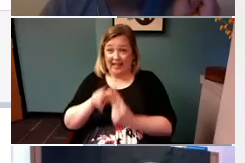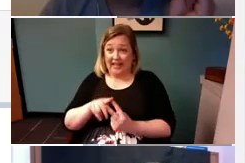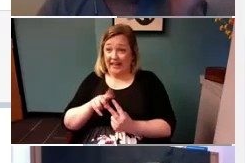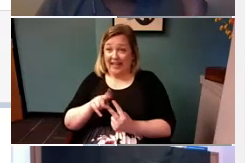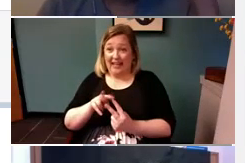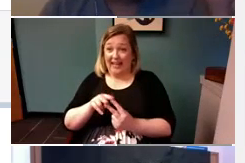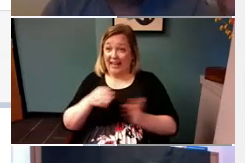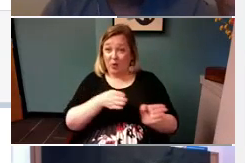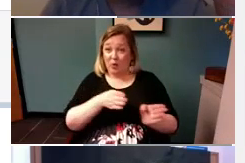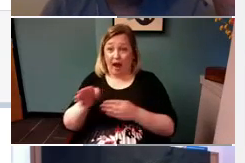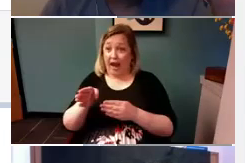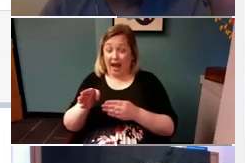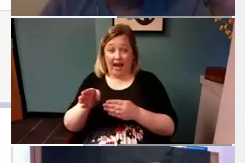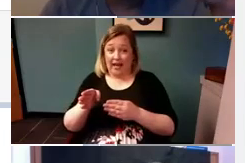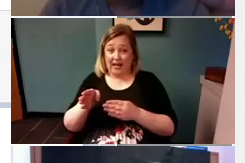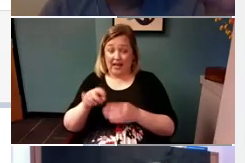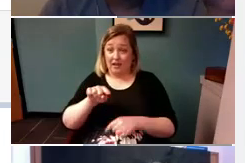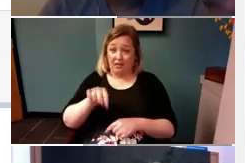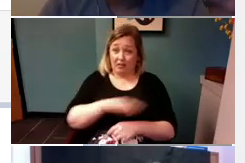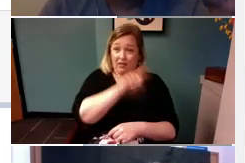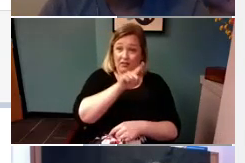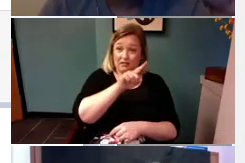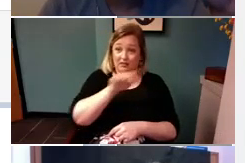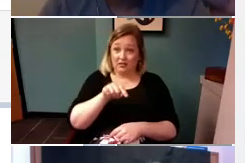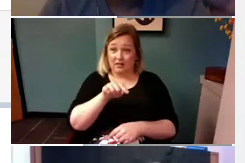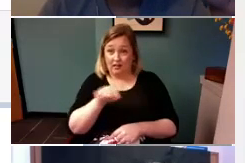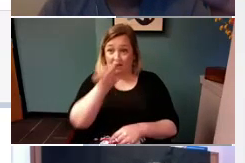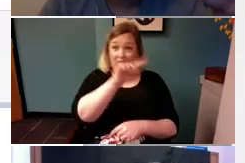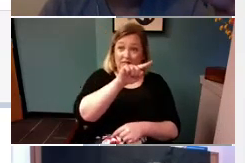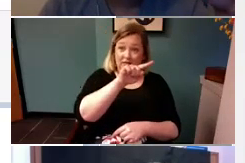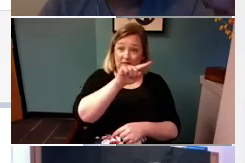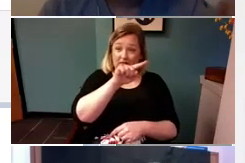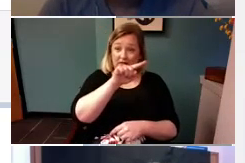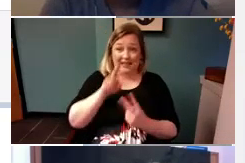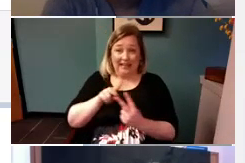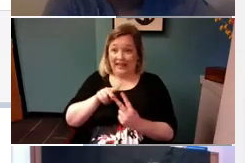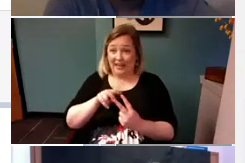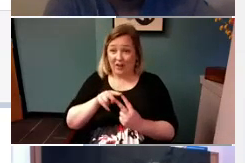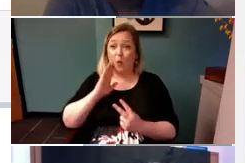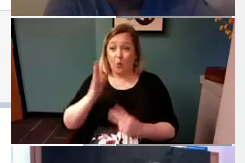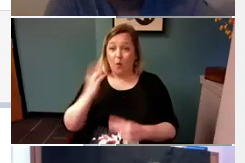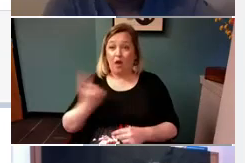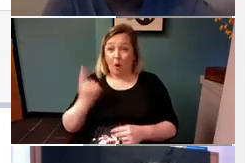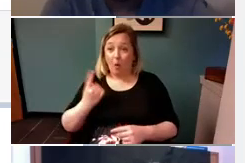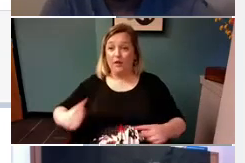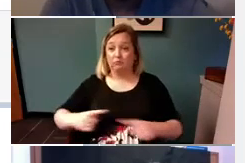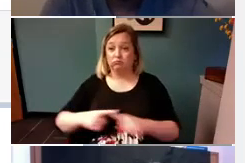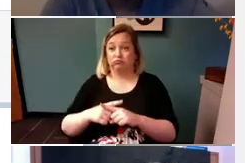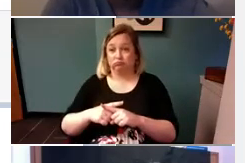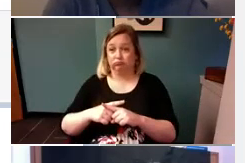this edge, it is always going to overlap with one or more edges. Does everyone agree